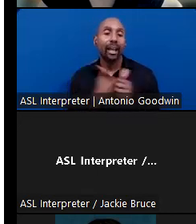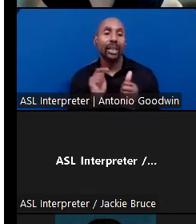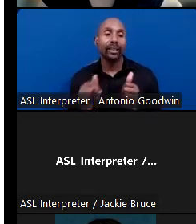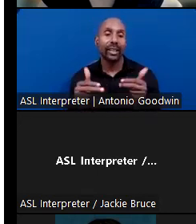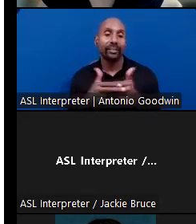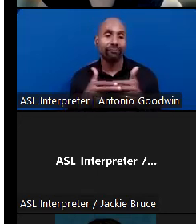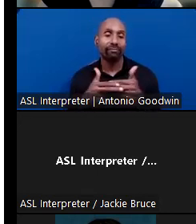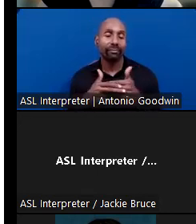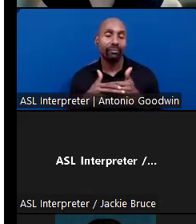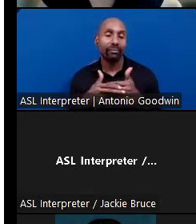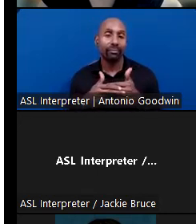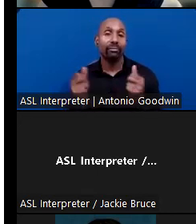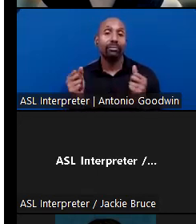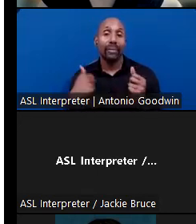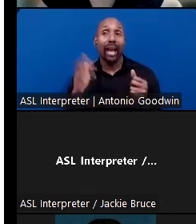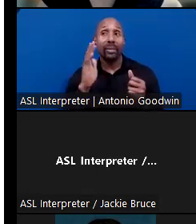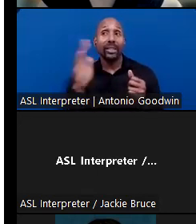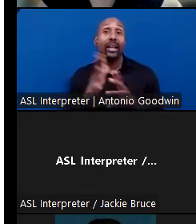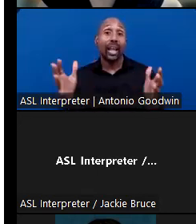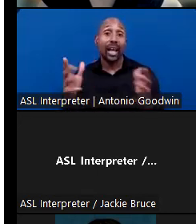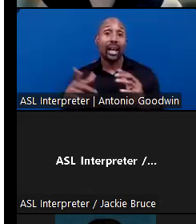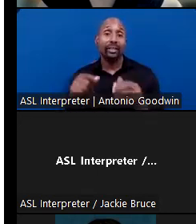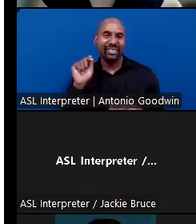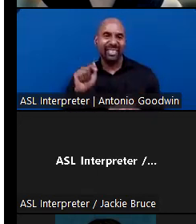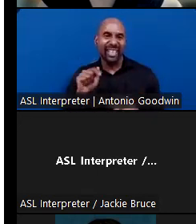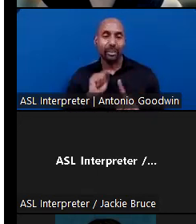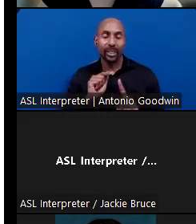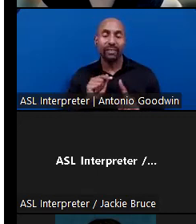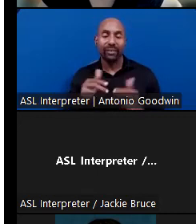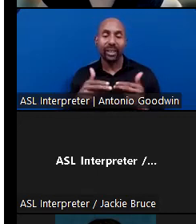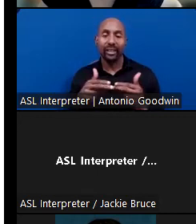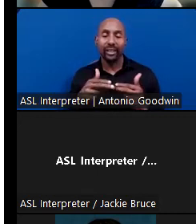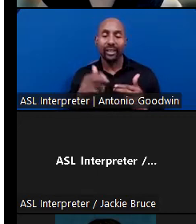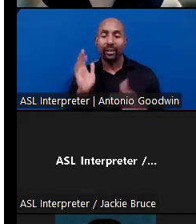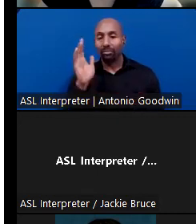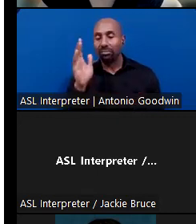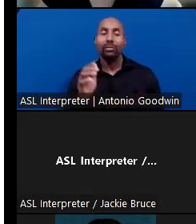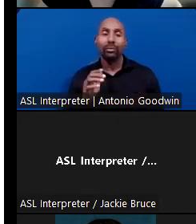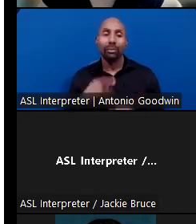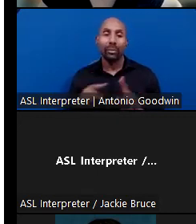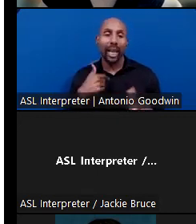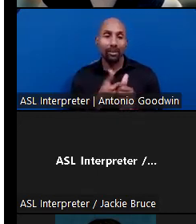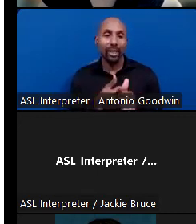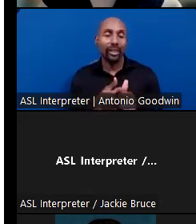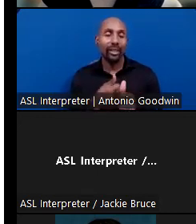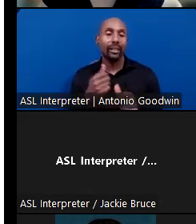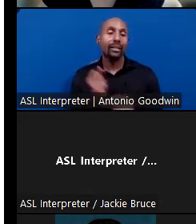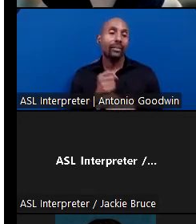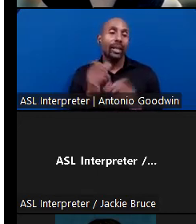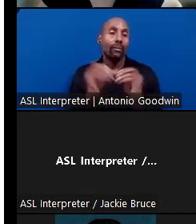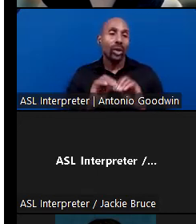to make it a little bit more clear for folks. So hopefully it will